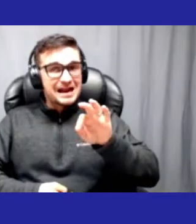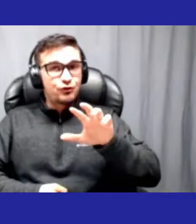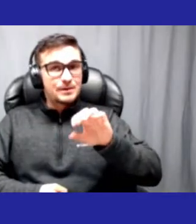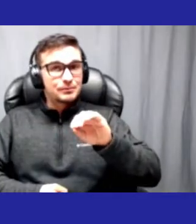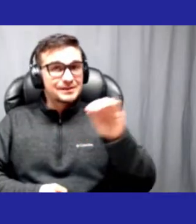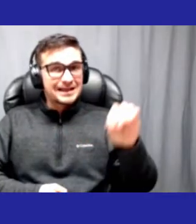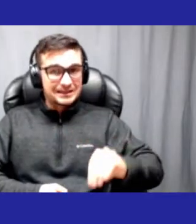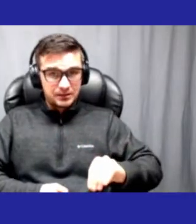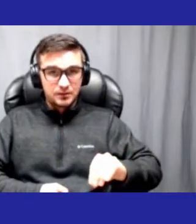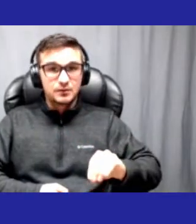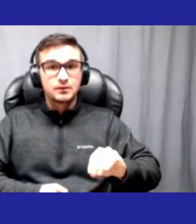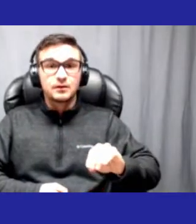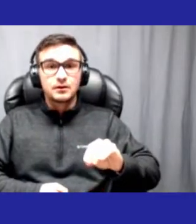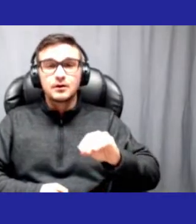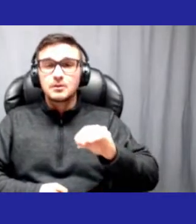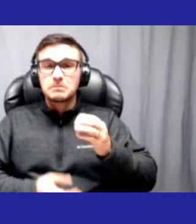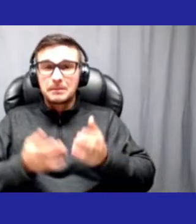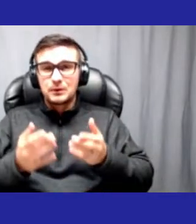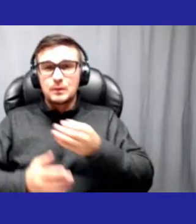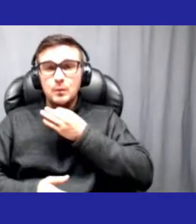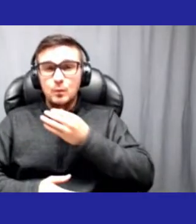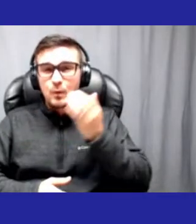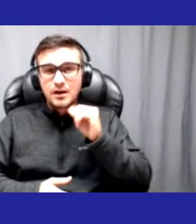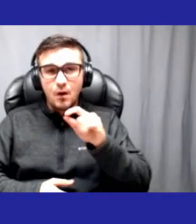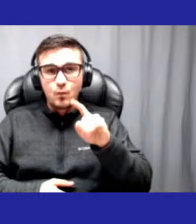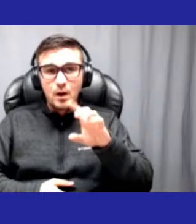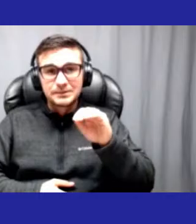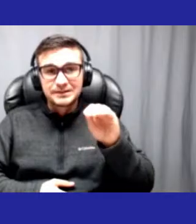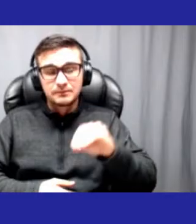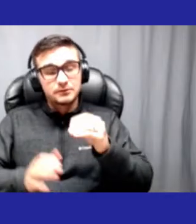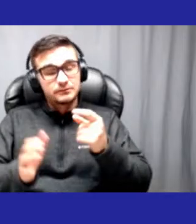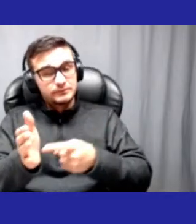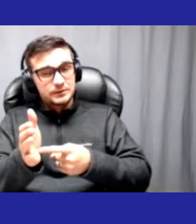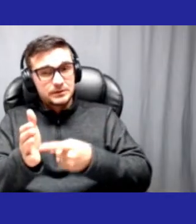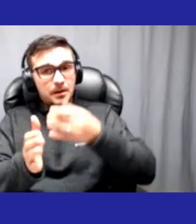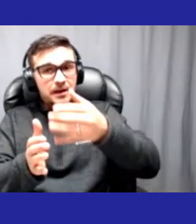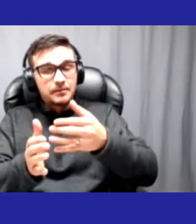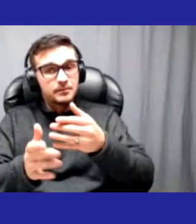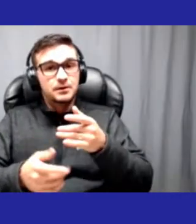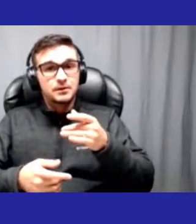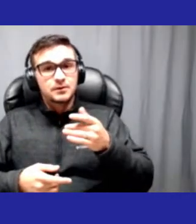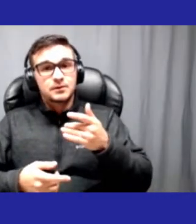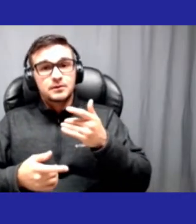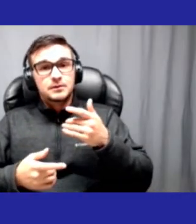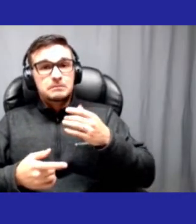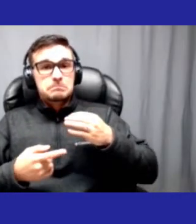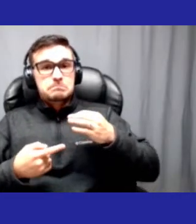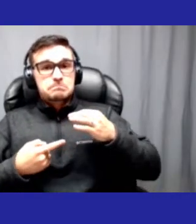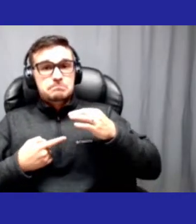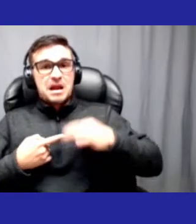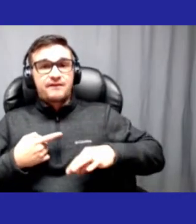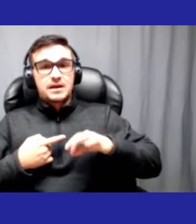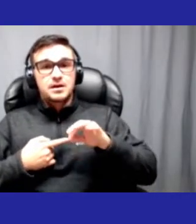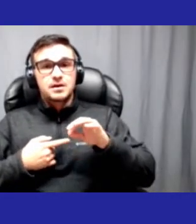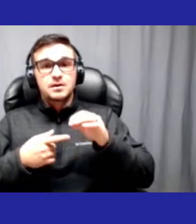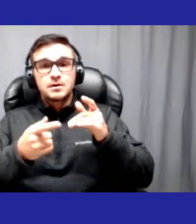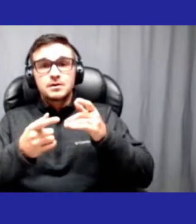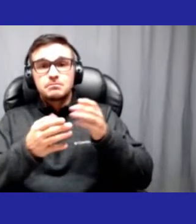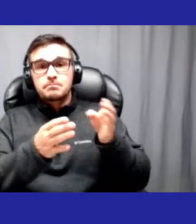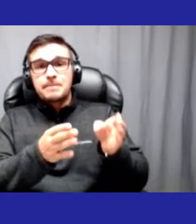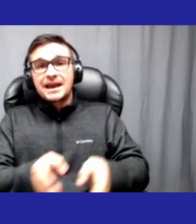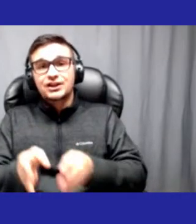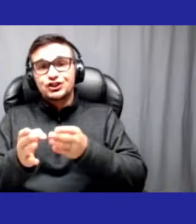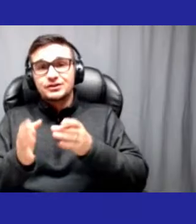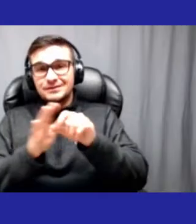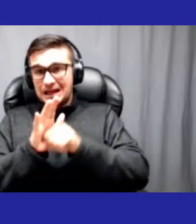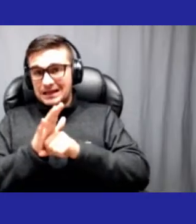not 100% of the time? Because sometimes it's a benefit package, right? It's what the state tells us we can or cannot provide.